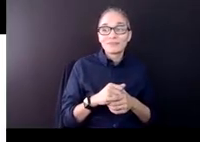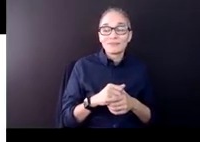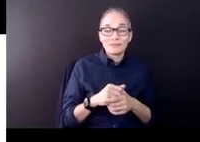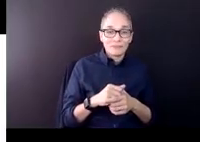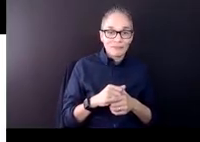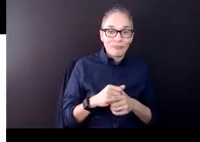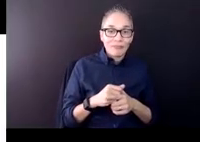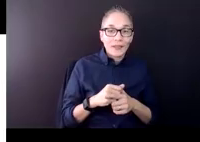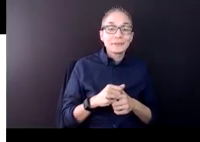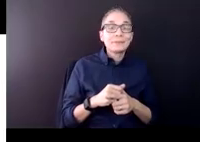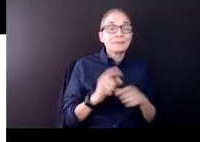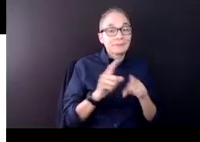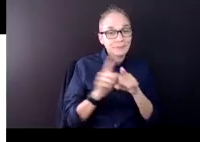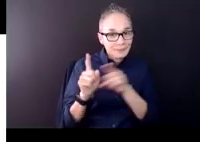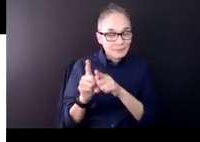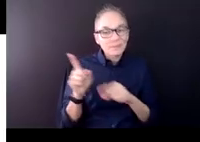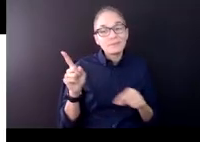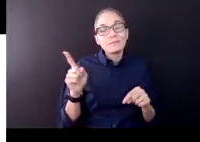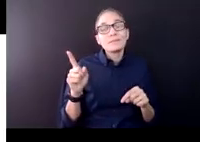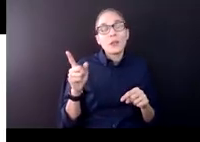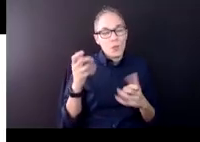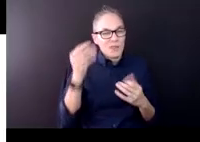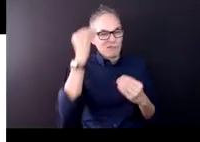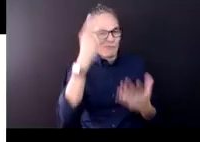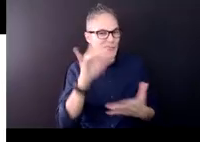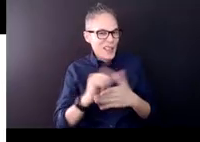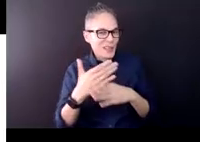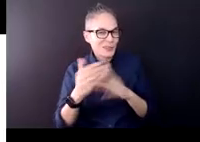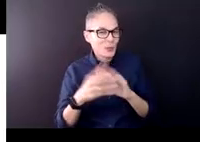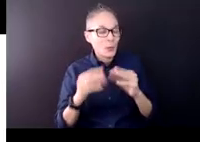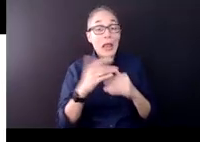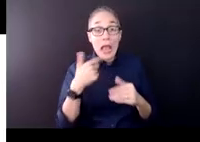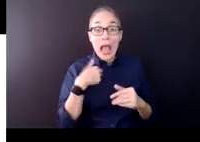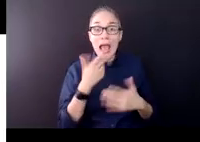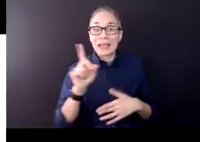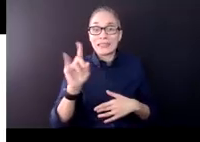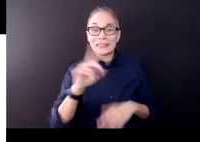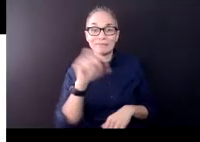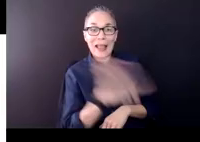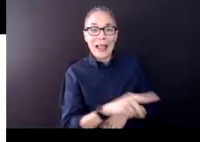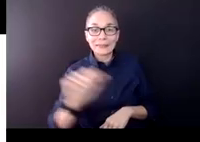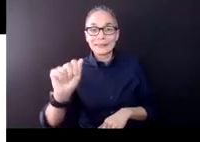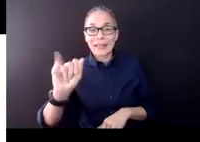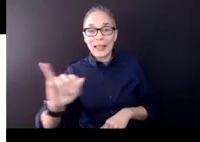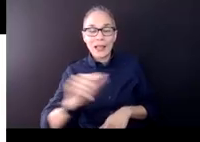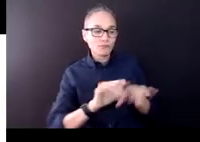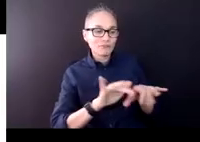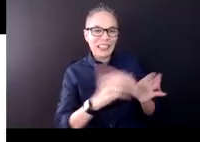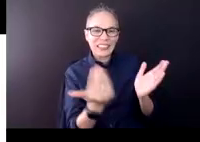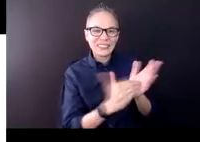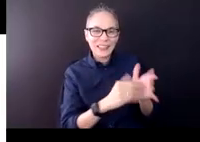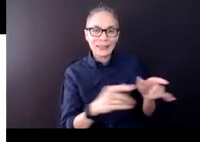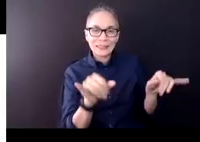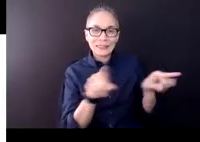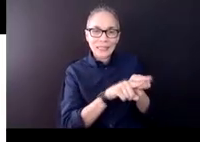to bring that up also due to the fact that I've asked AI multiple times the same